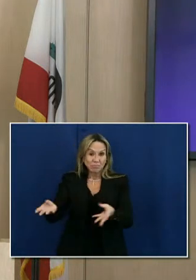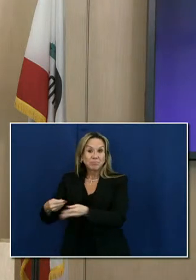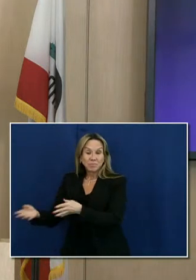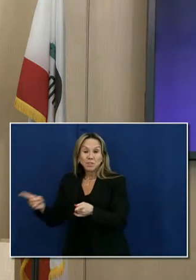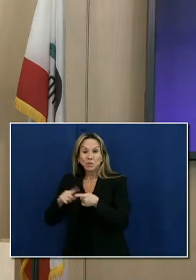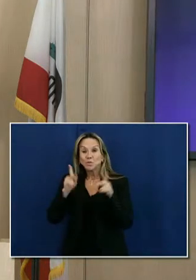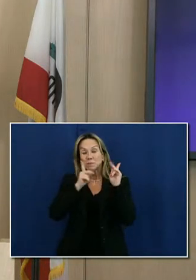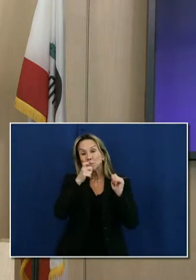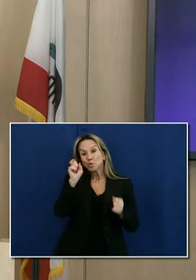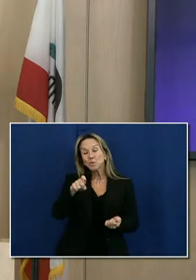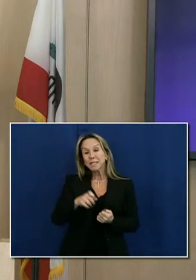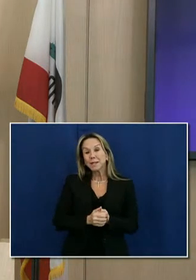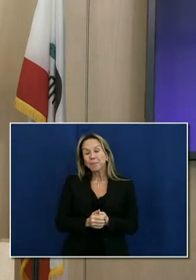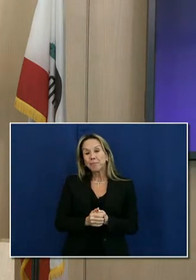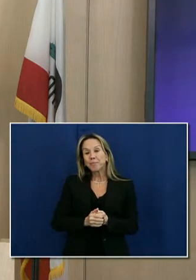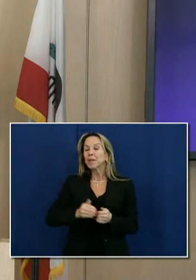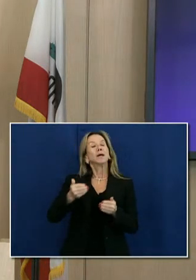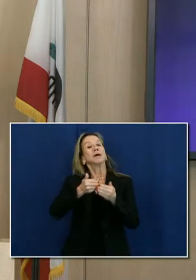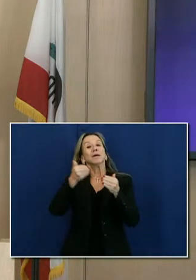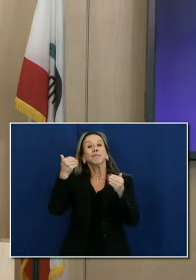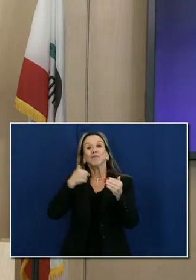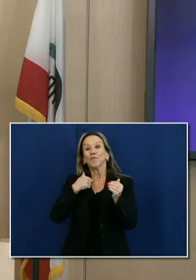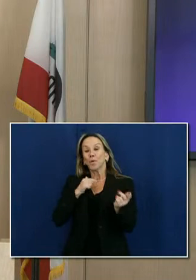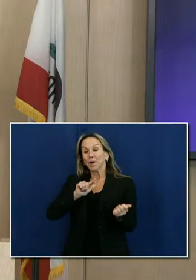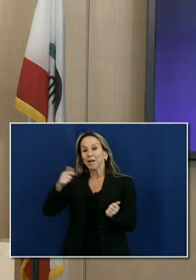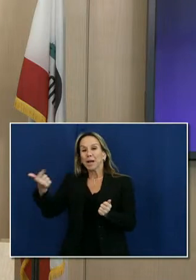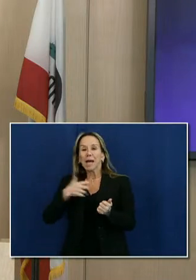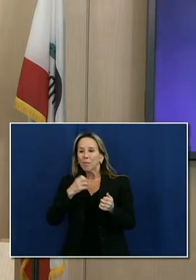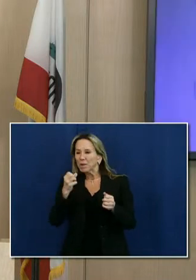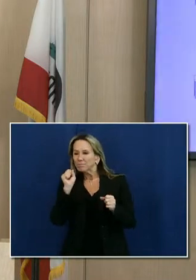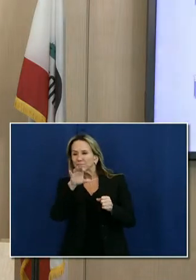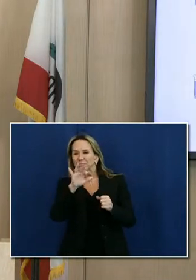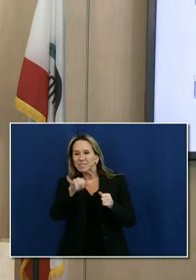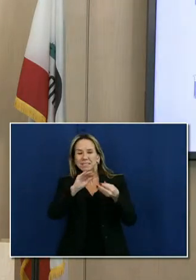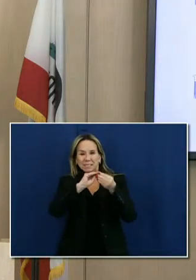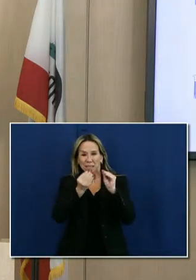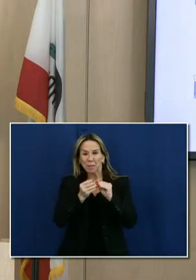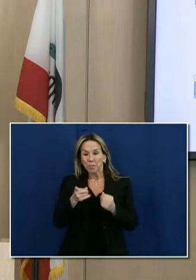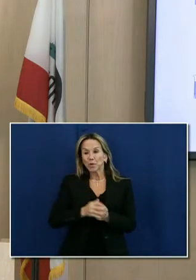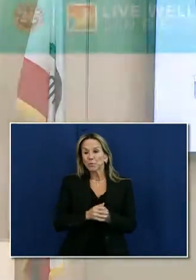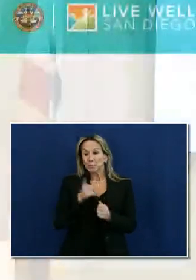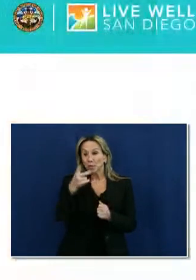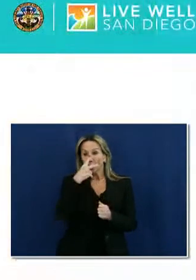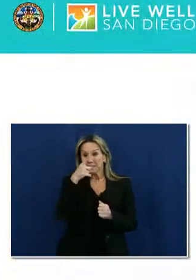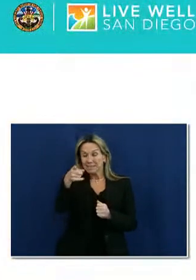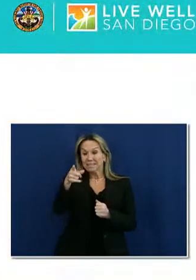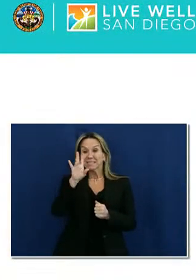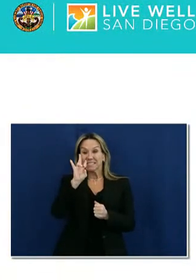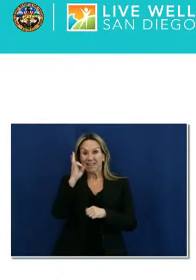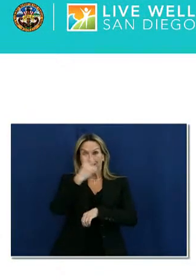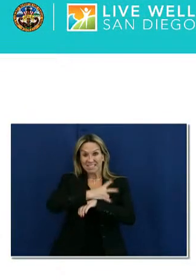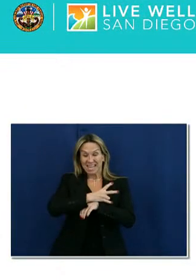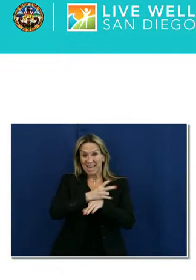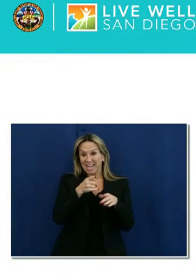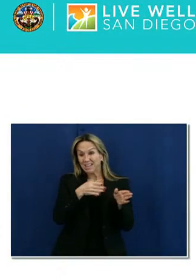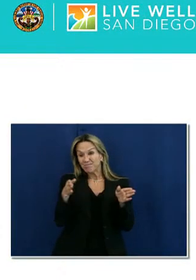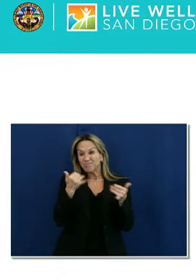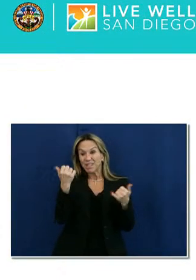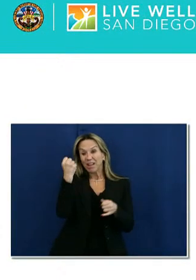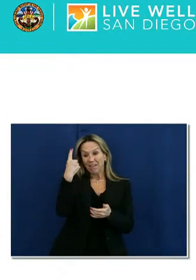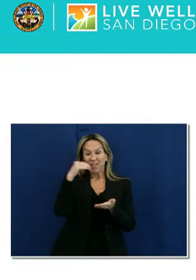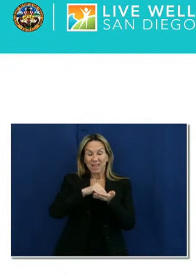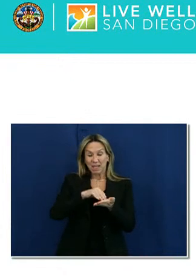need. Before we hear from Councilmember Padilla, let's run through our weekly numbers. What you'll see right there at the top, our 7-day average of testing is